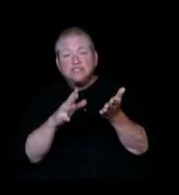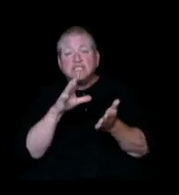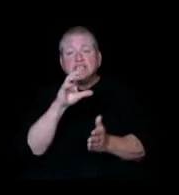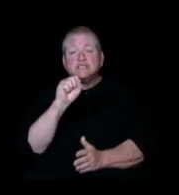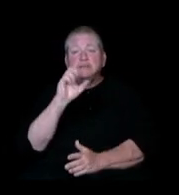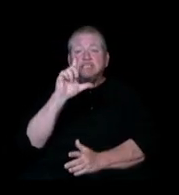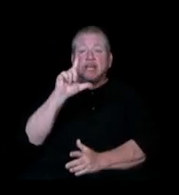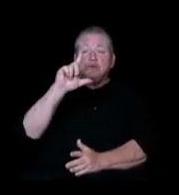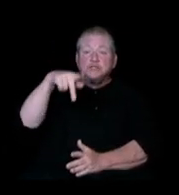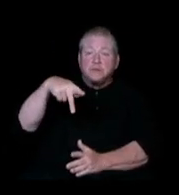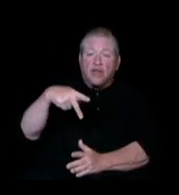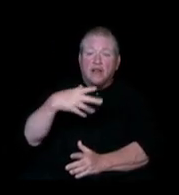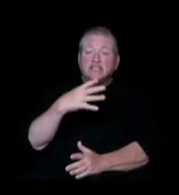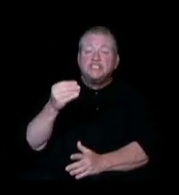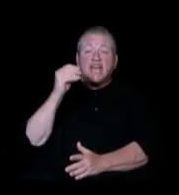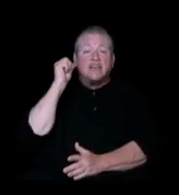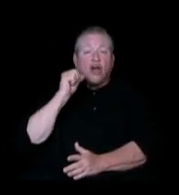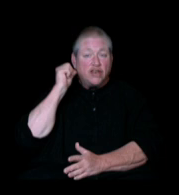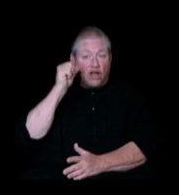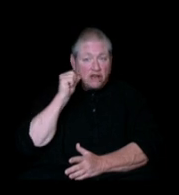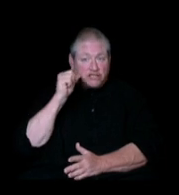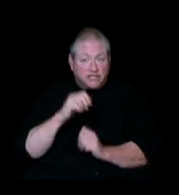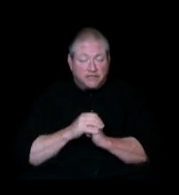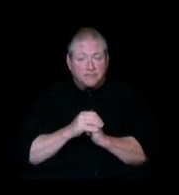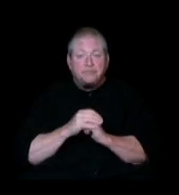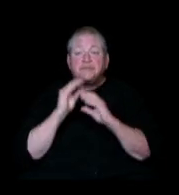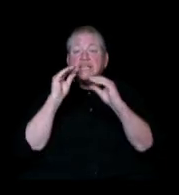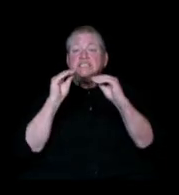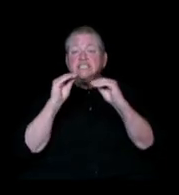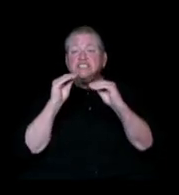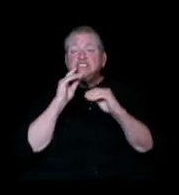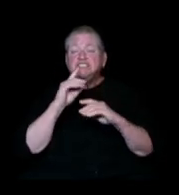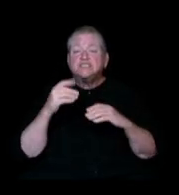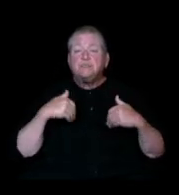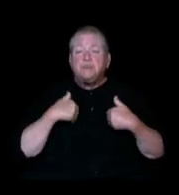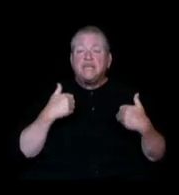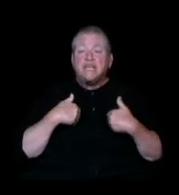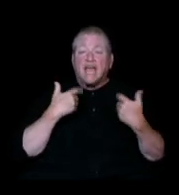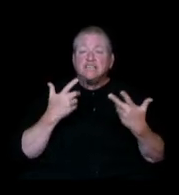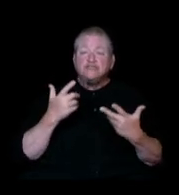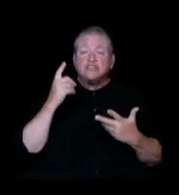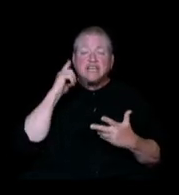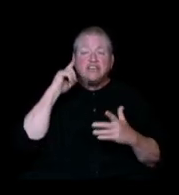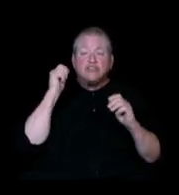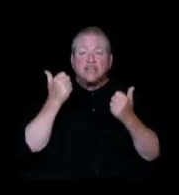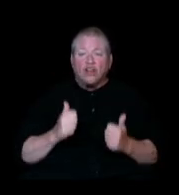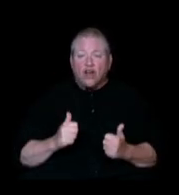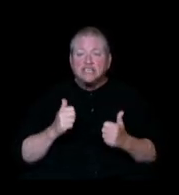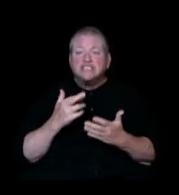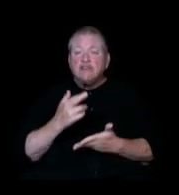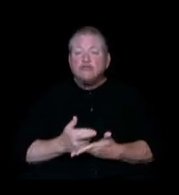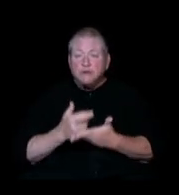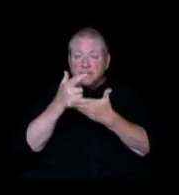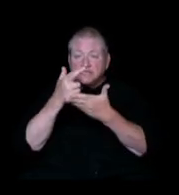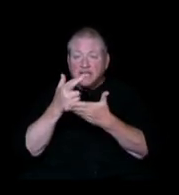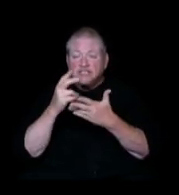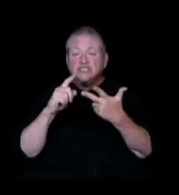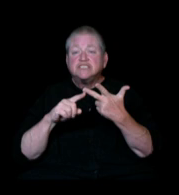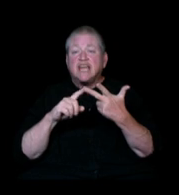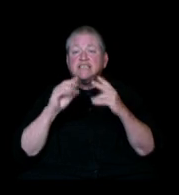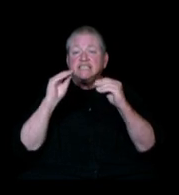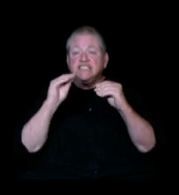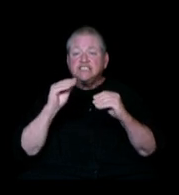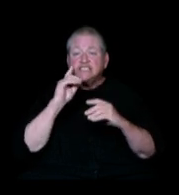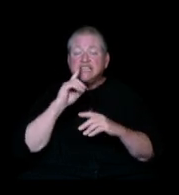speech-language pathology and audiology, teaches courses in pediatric hearing loss and habilitation, and conducts research in